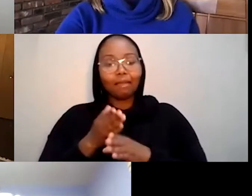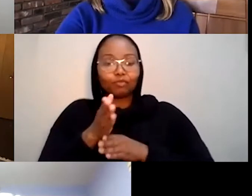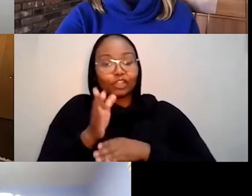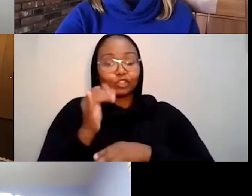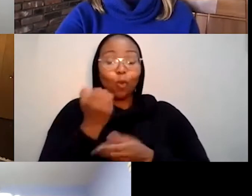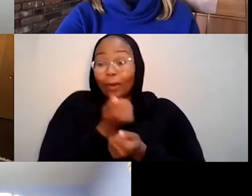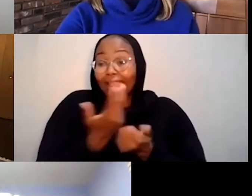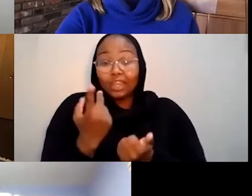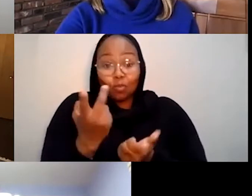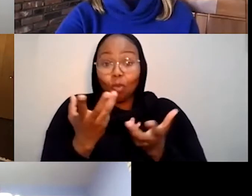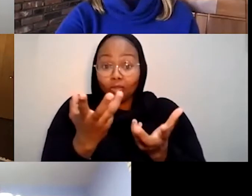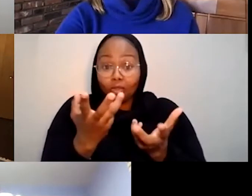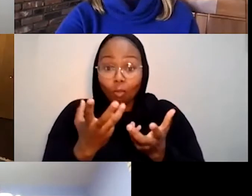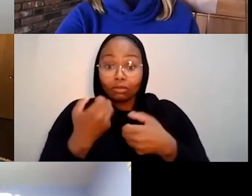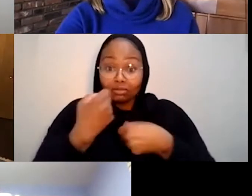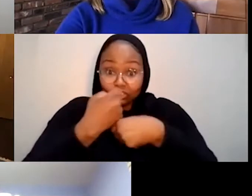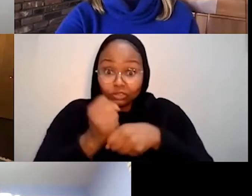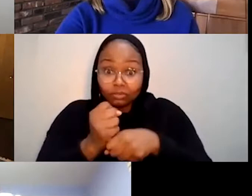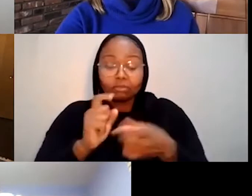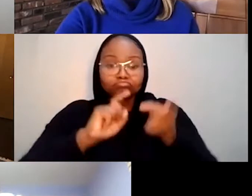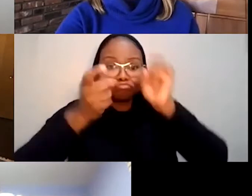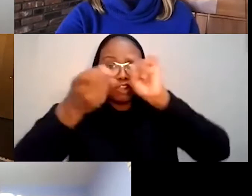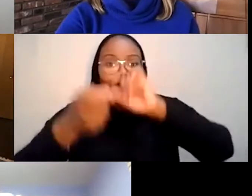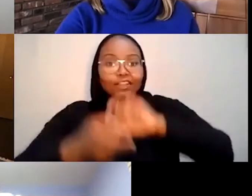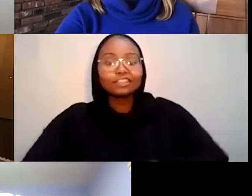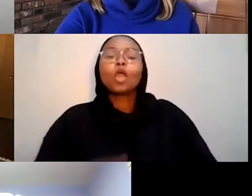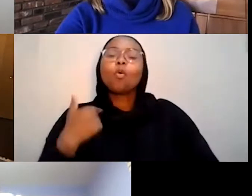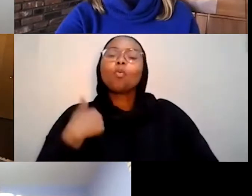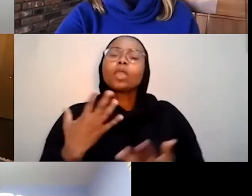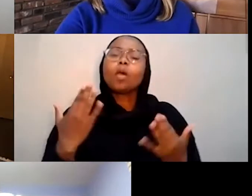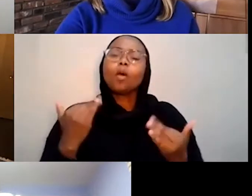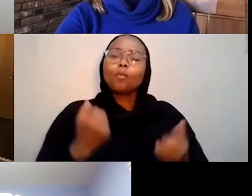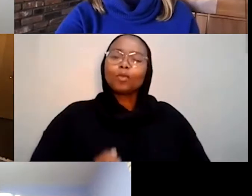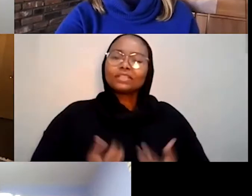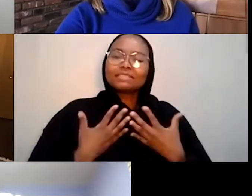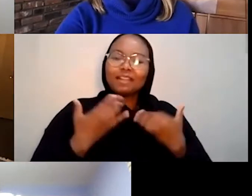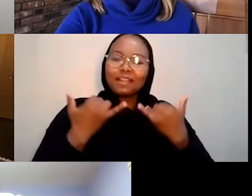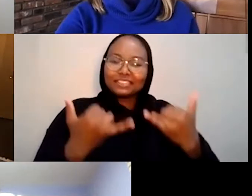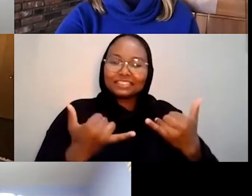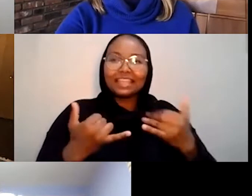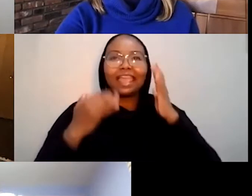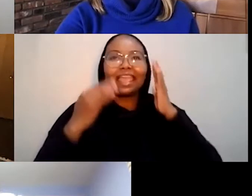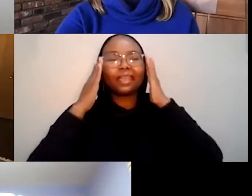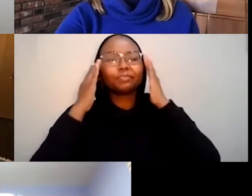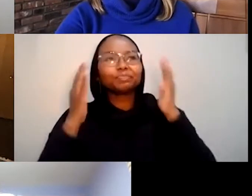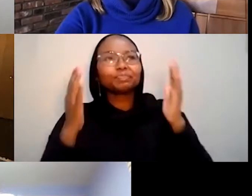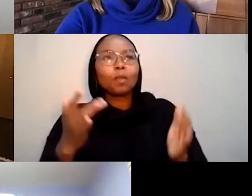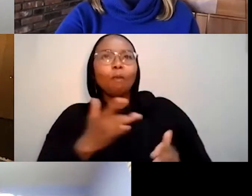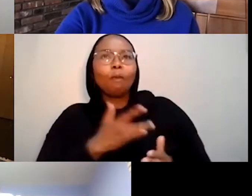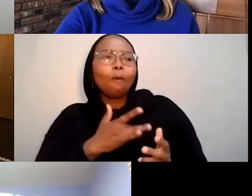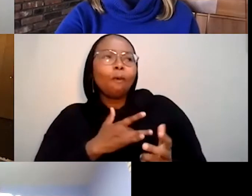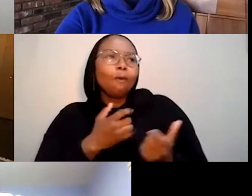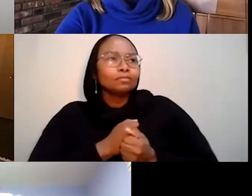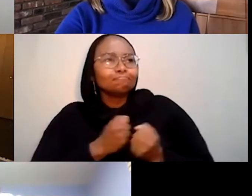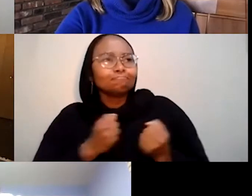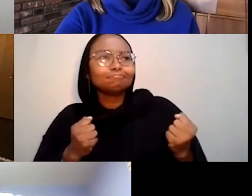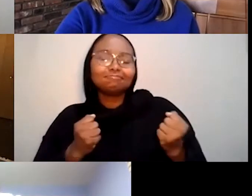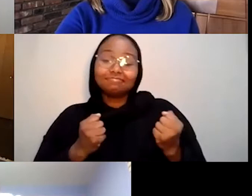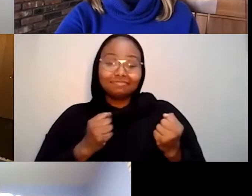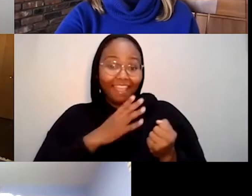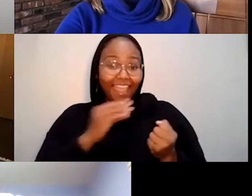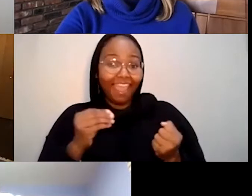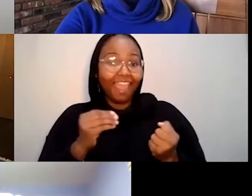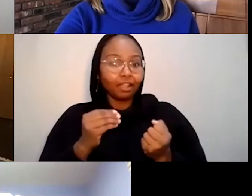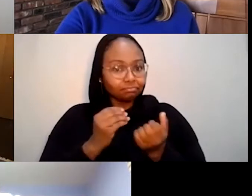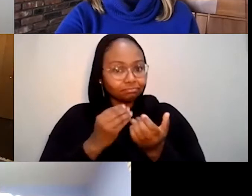make a difference, it is our hope that you will be inspired today with open minds, open hearts, and open hands to take